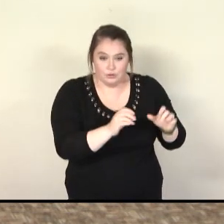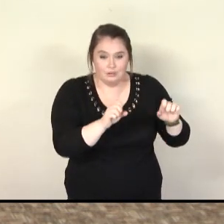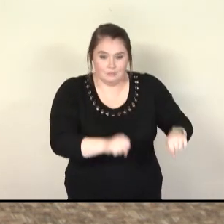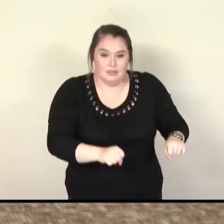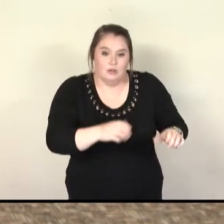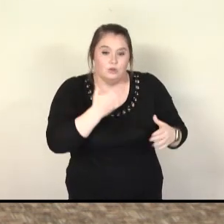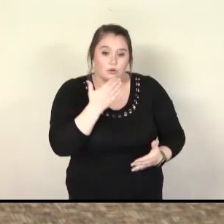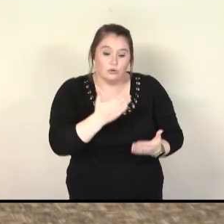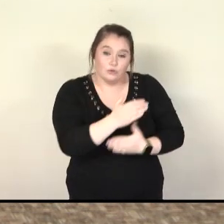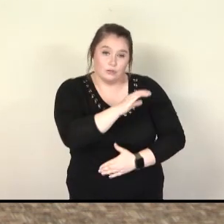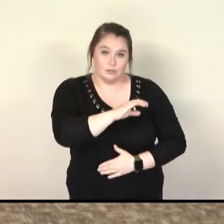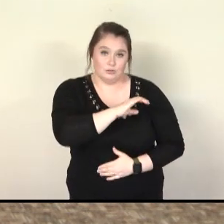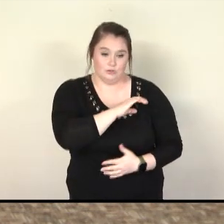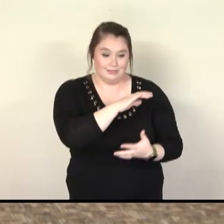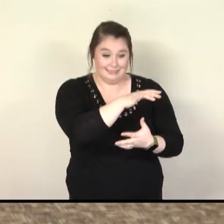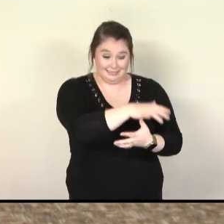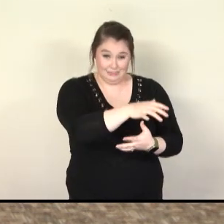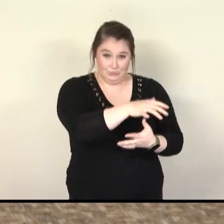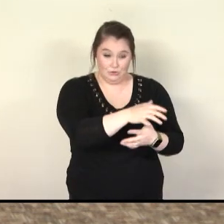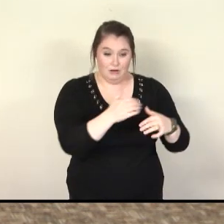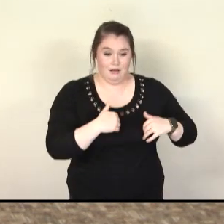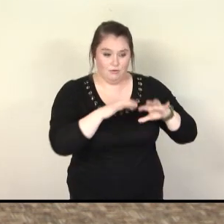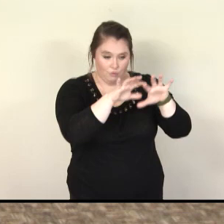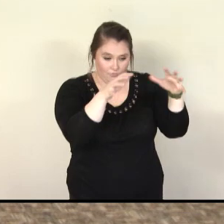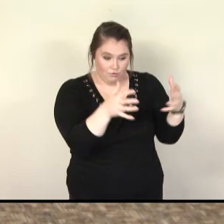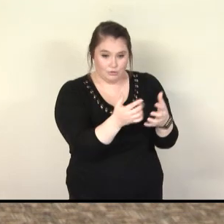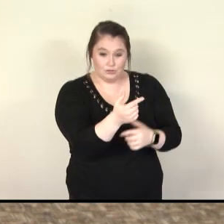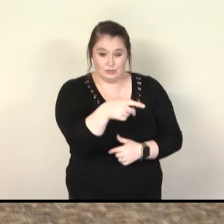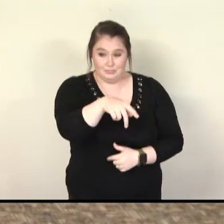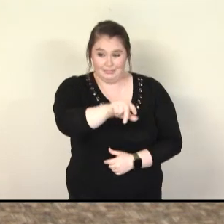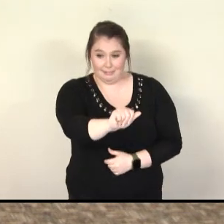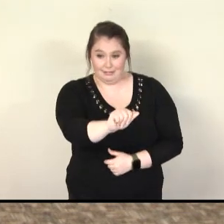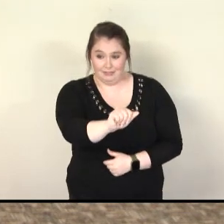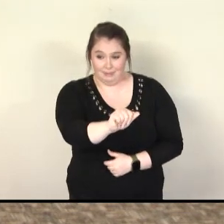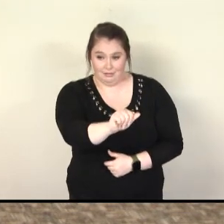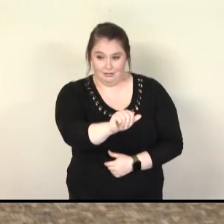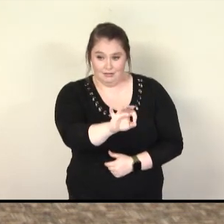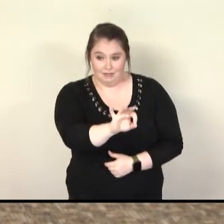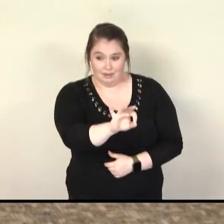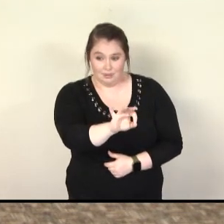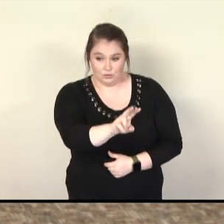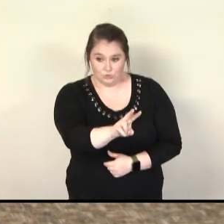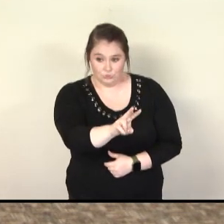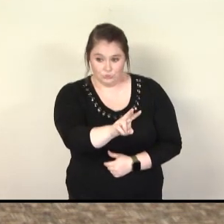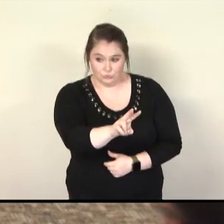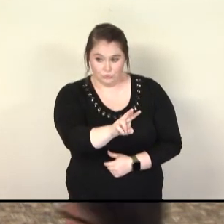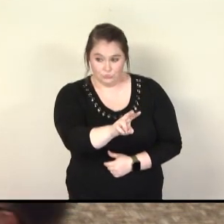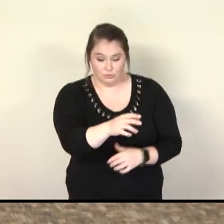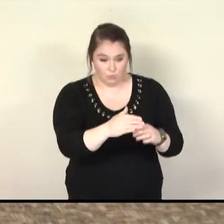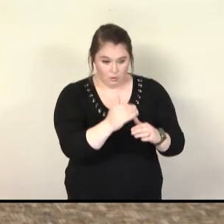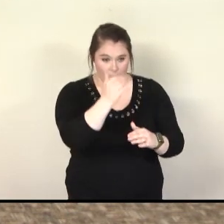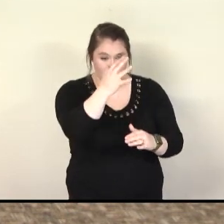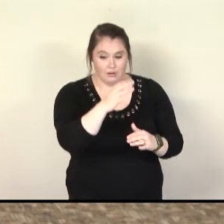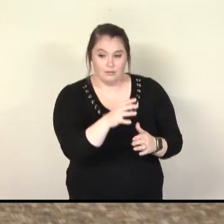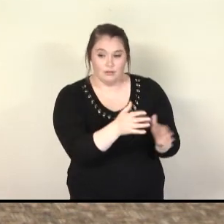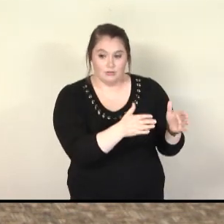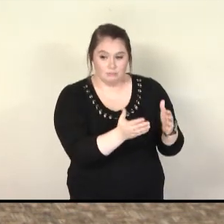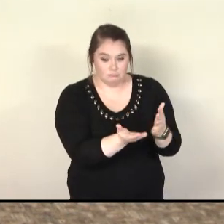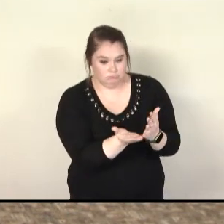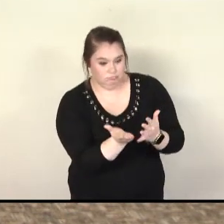moral character, a senior, have an overall grade point average of 92 or above, including courses from 9th through